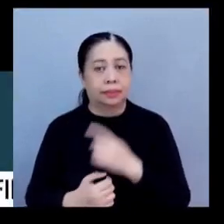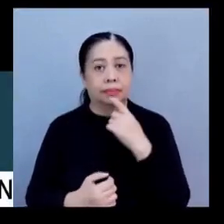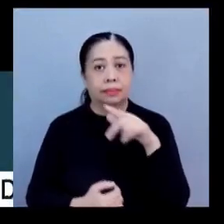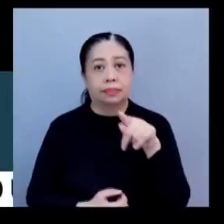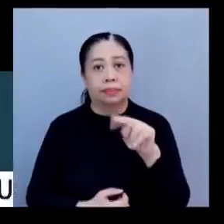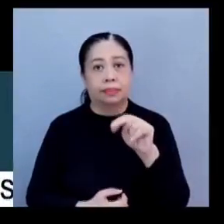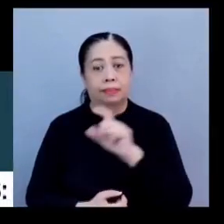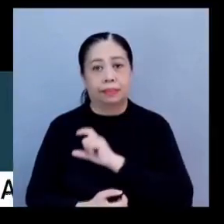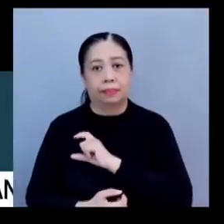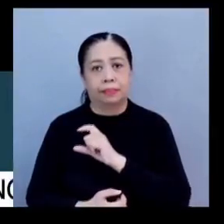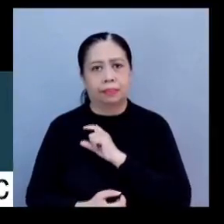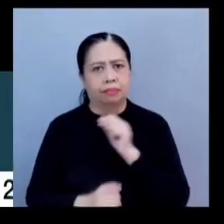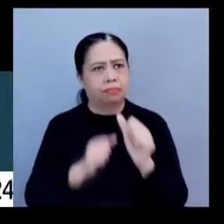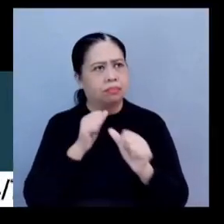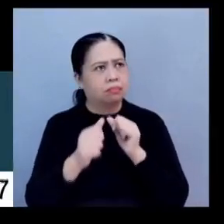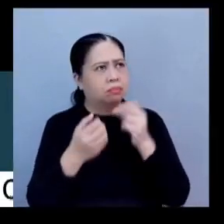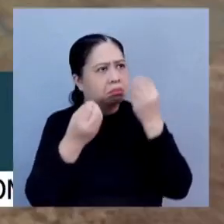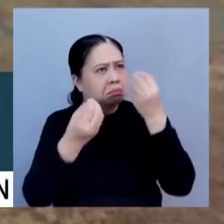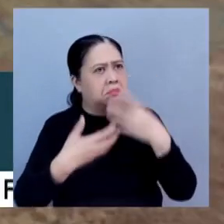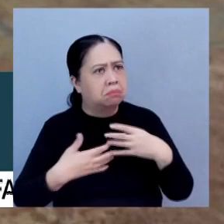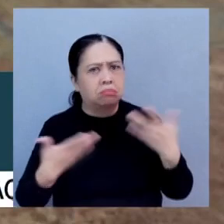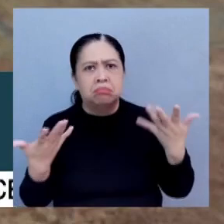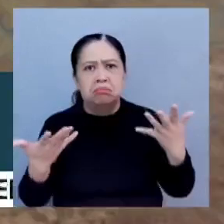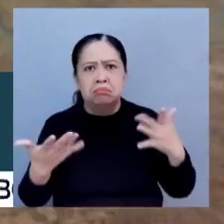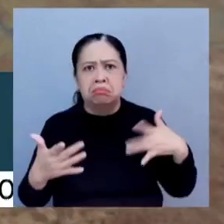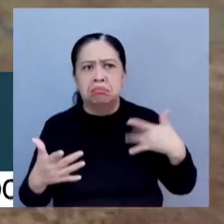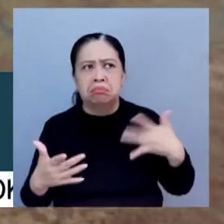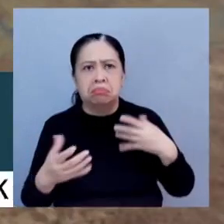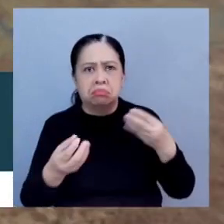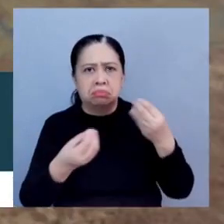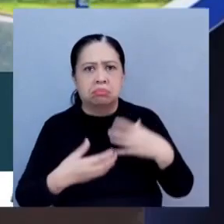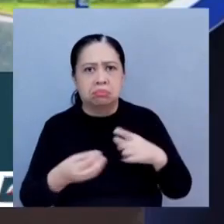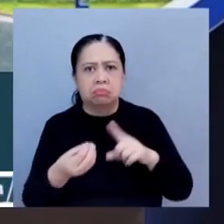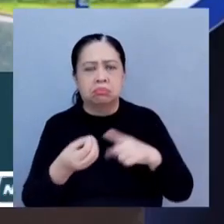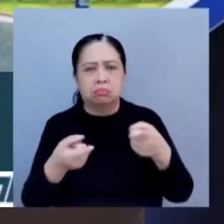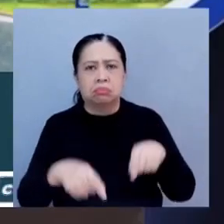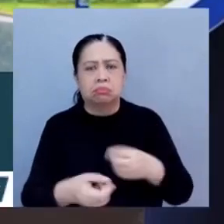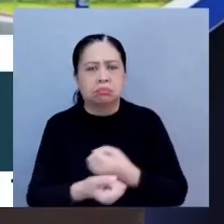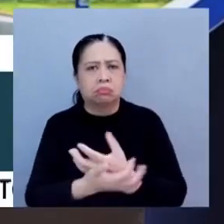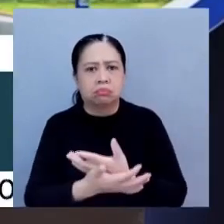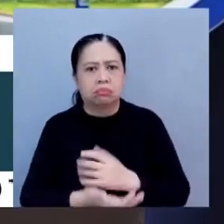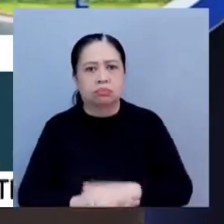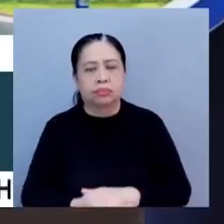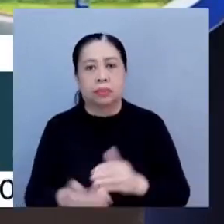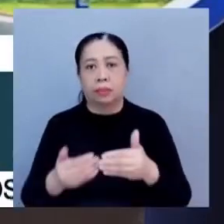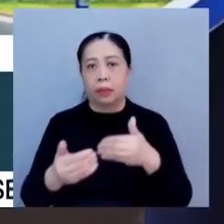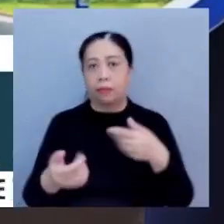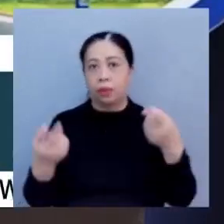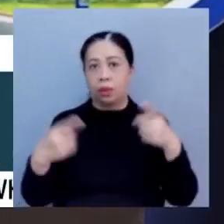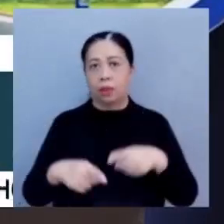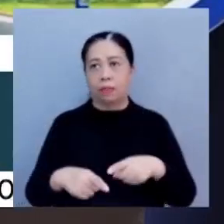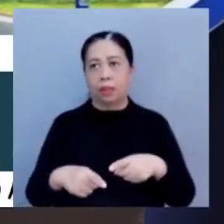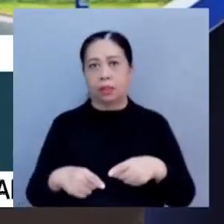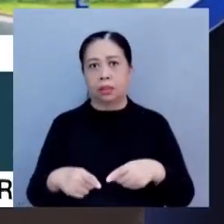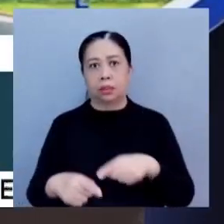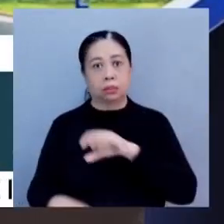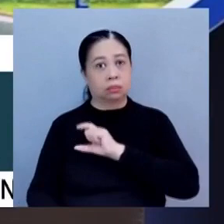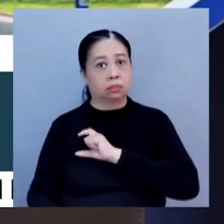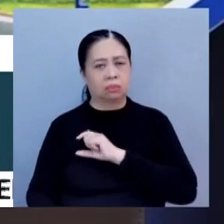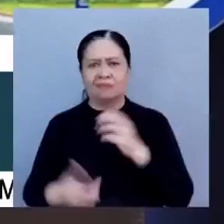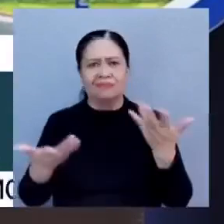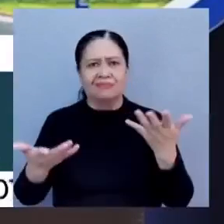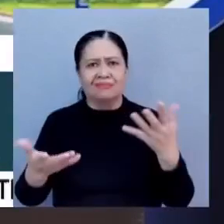part, denied receiving any information related to the attack. Bago po nangyari ito, ay wala naman pong na-receive